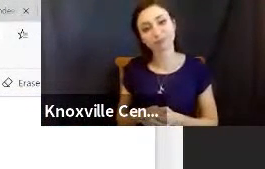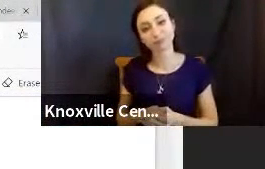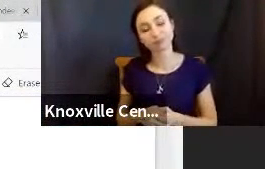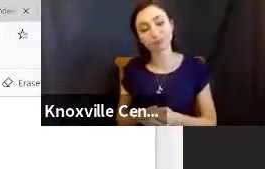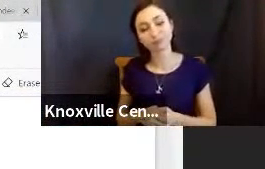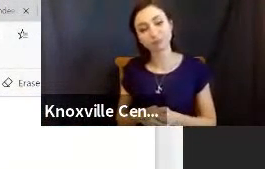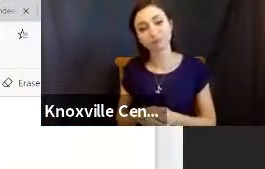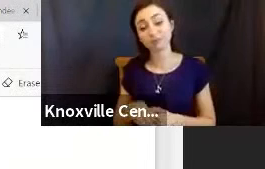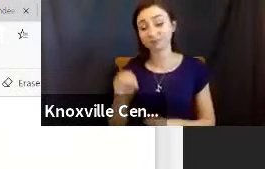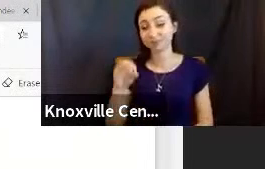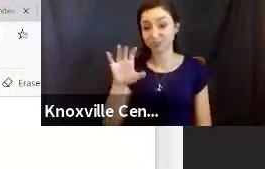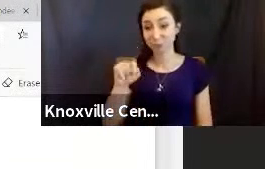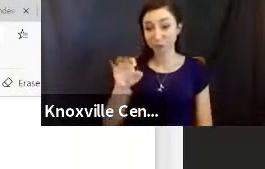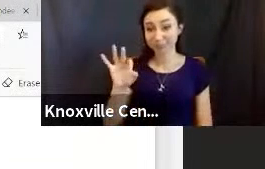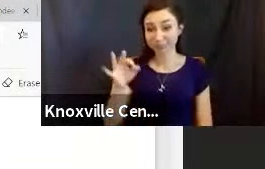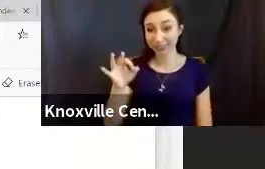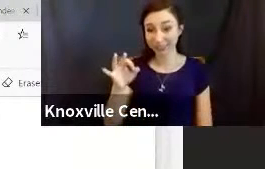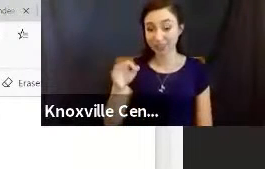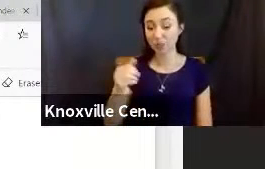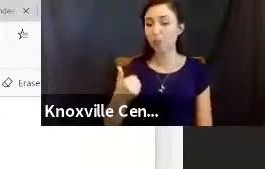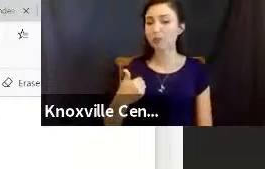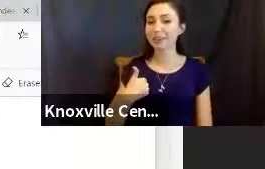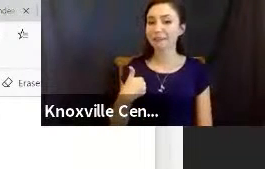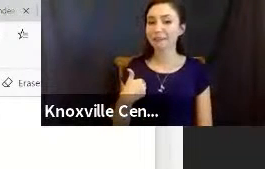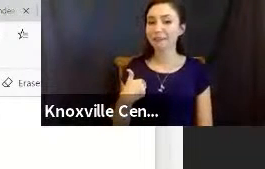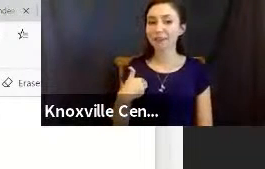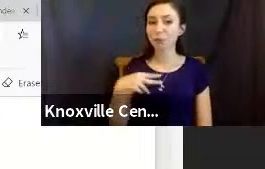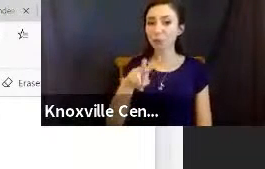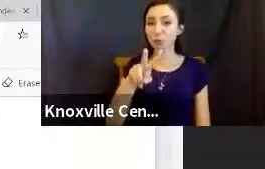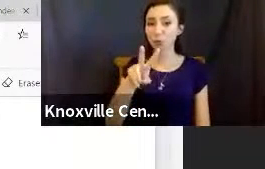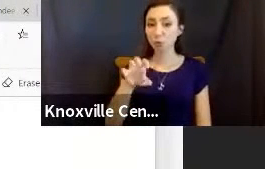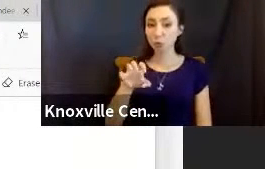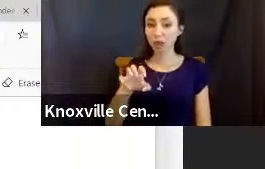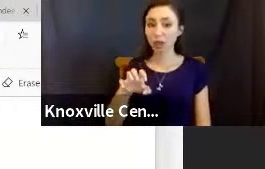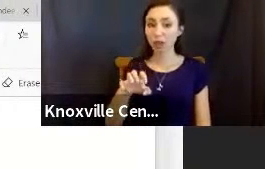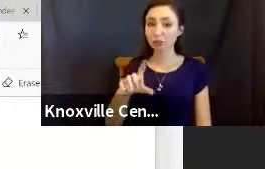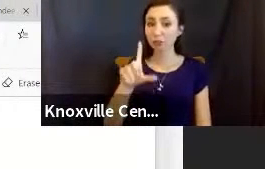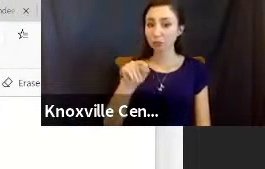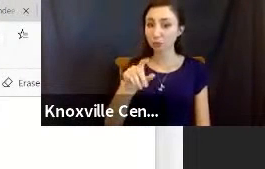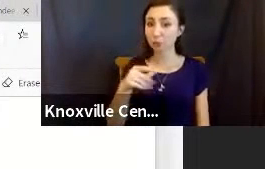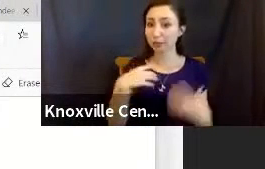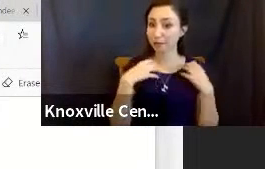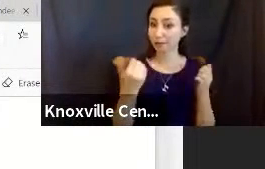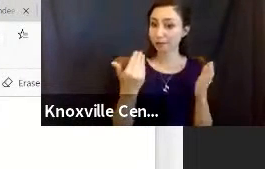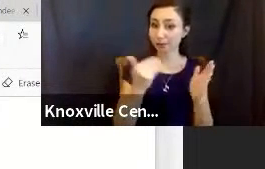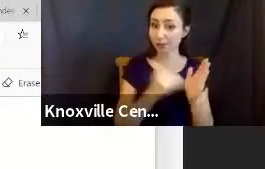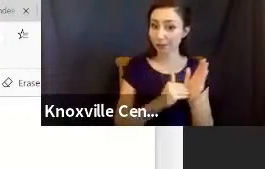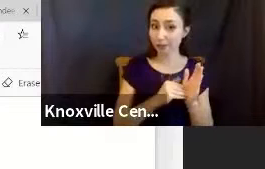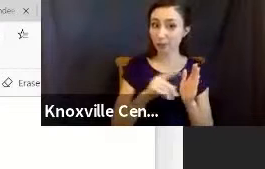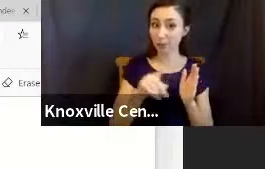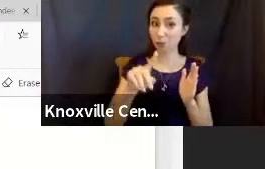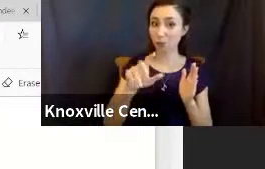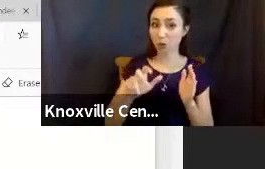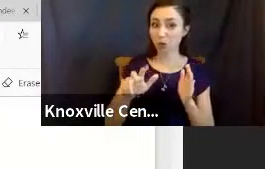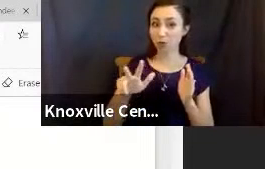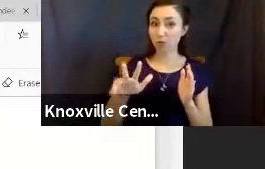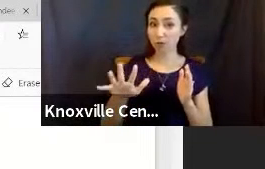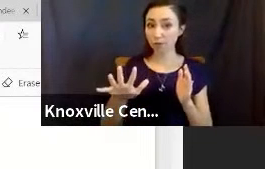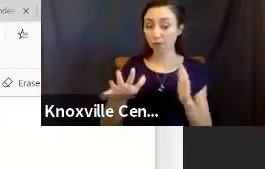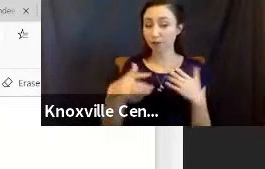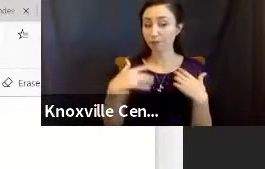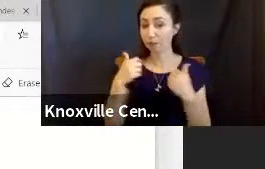So on October the 9th, we had 220 recovered students, 135 recovered, making a total of